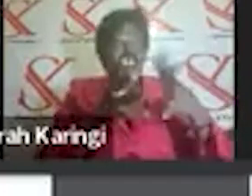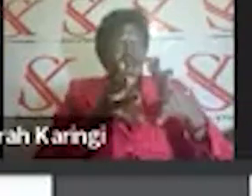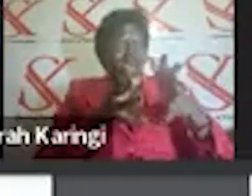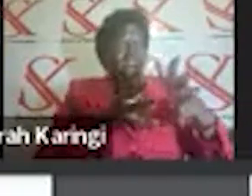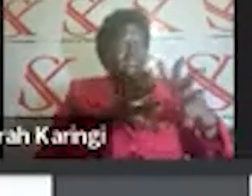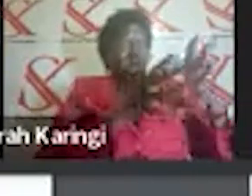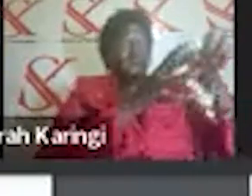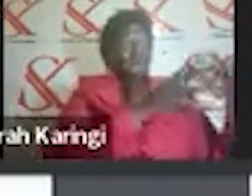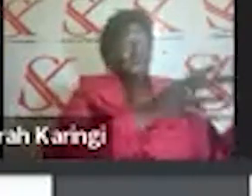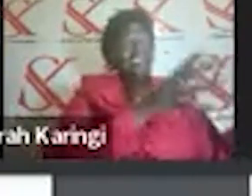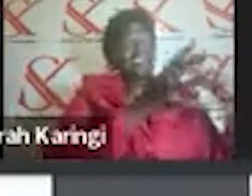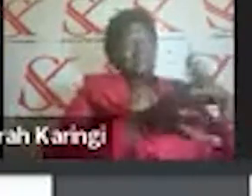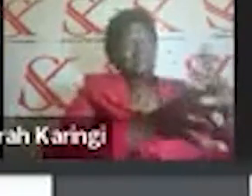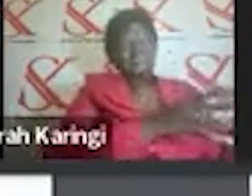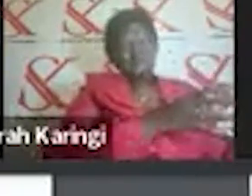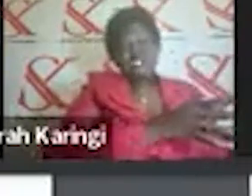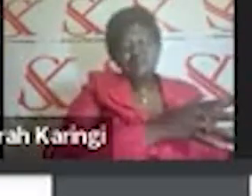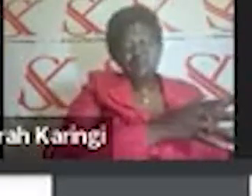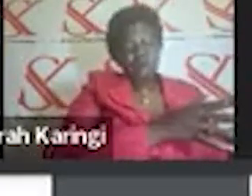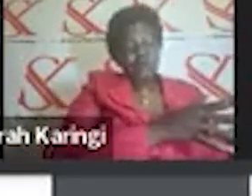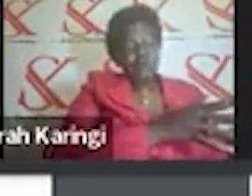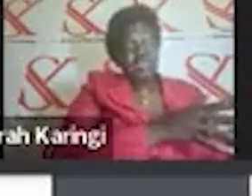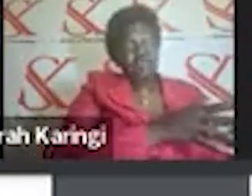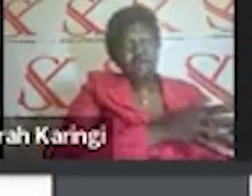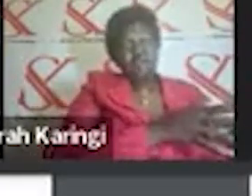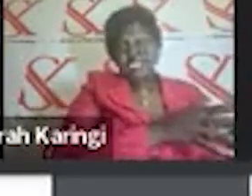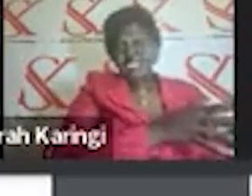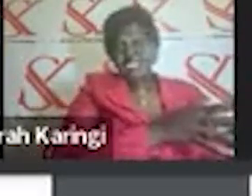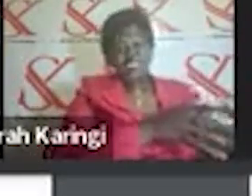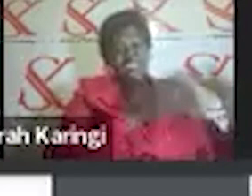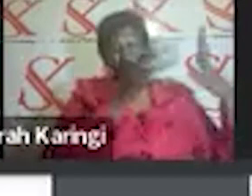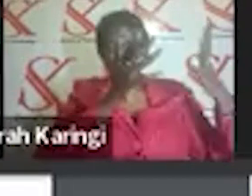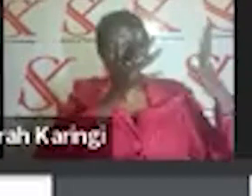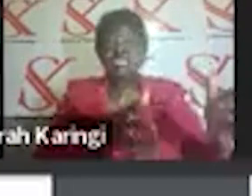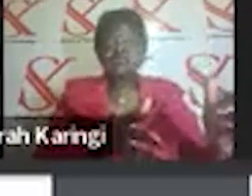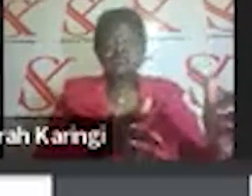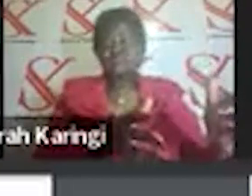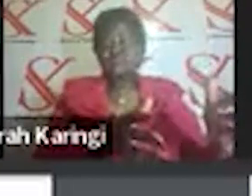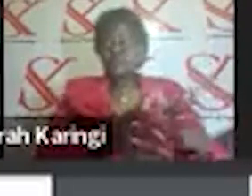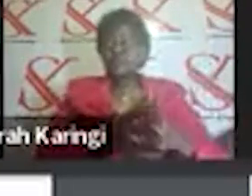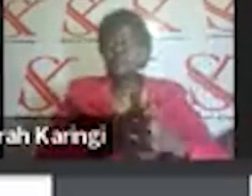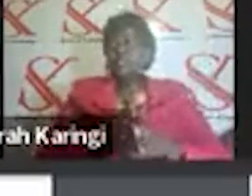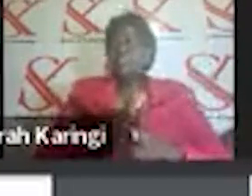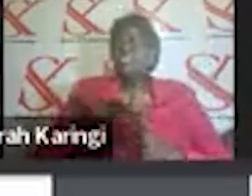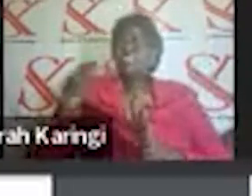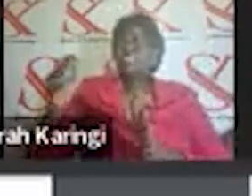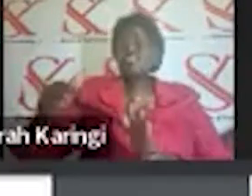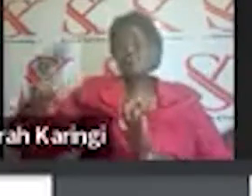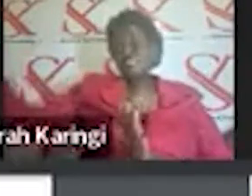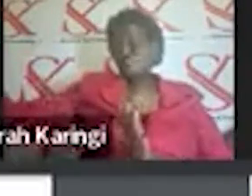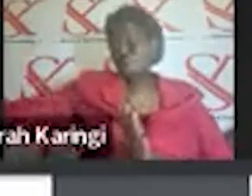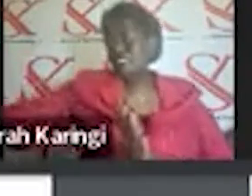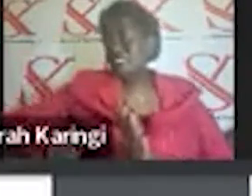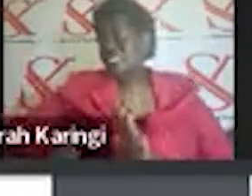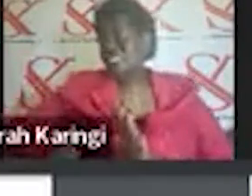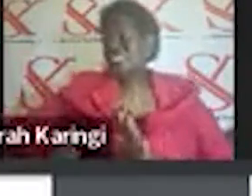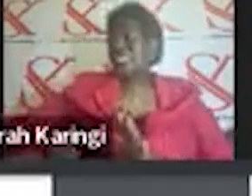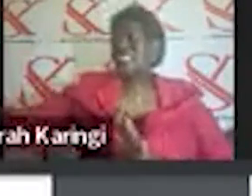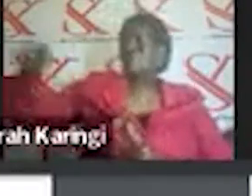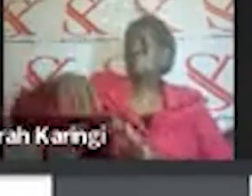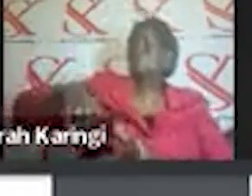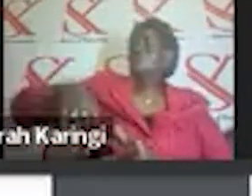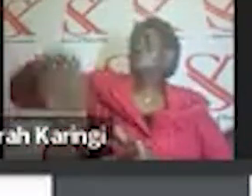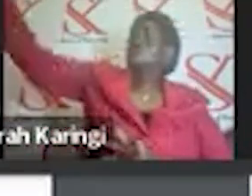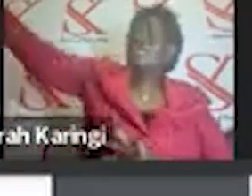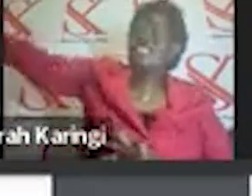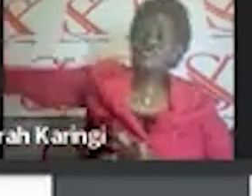to me? Because of course, at times I would ask place for an order for certain things and you find that they are not available. Then instead of getting from this kisi, that